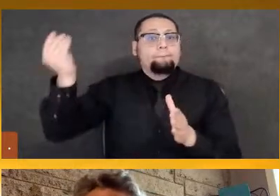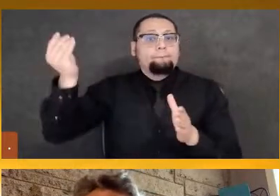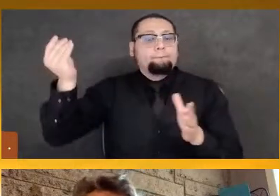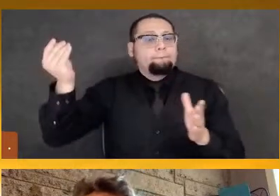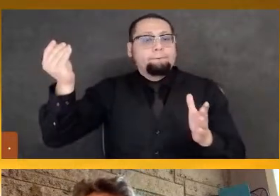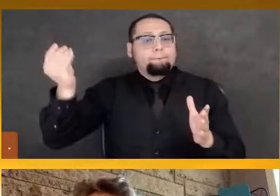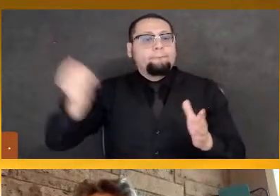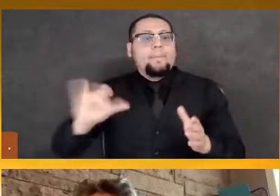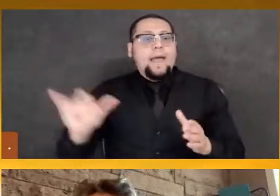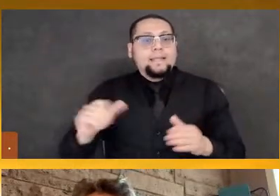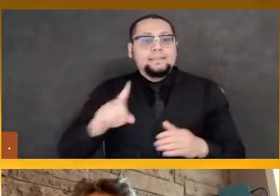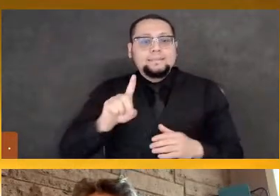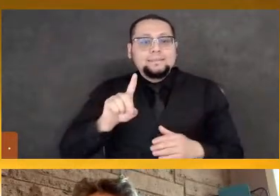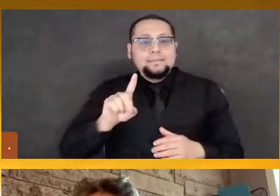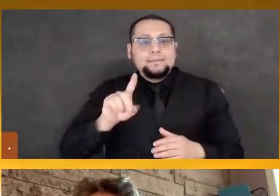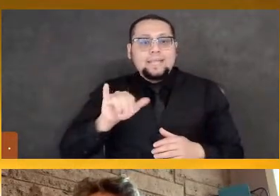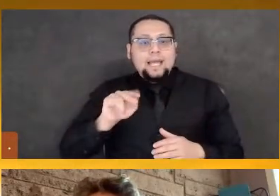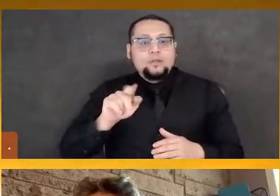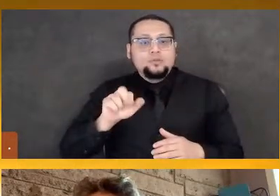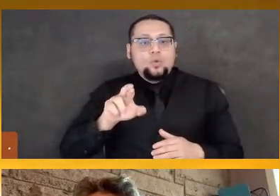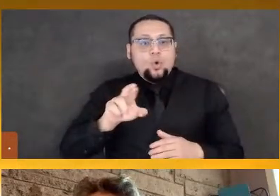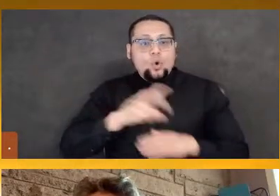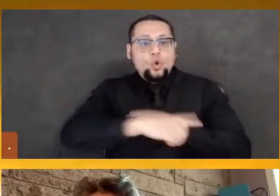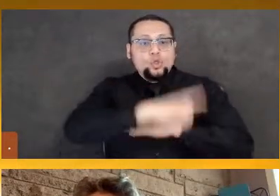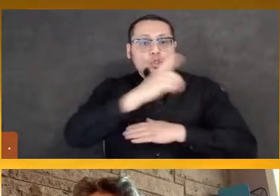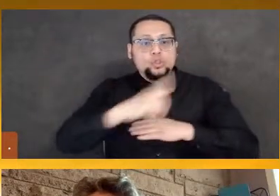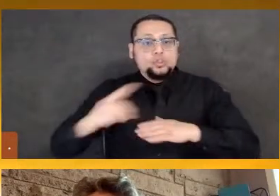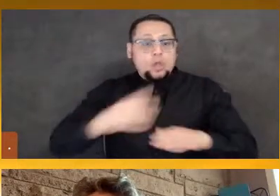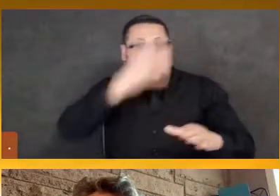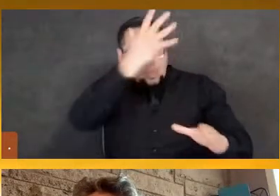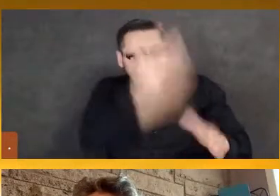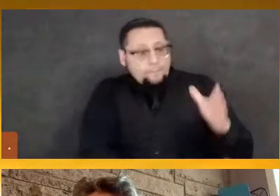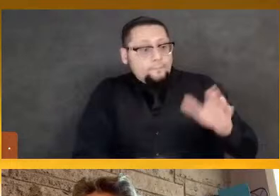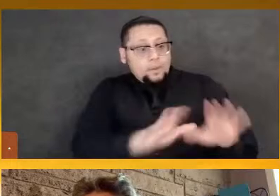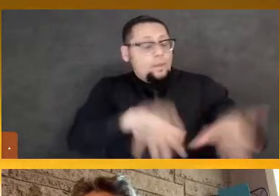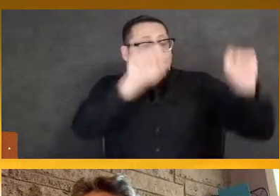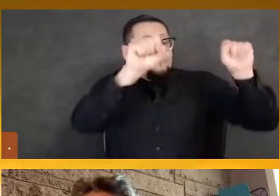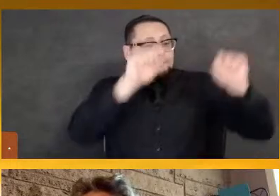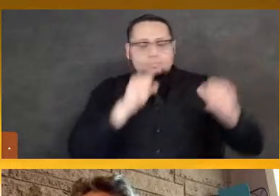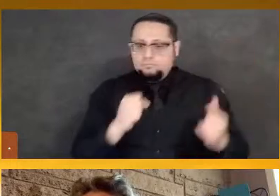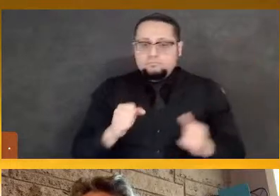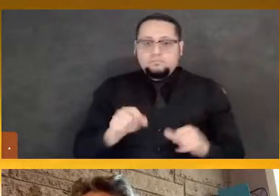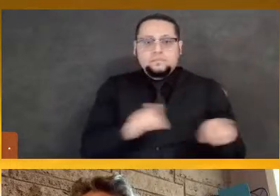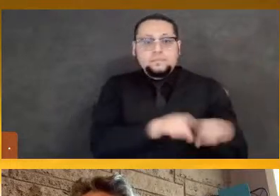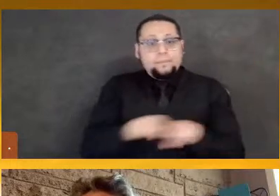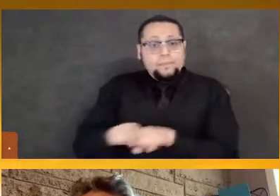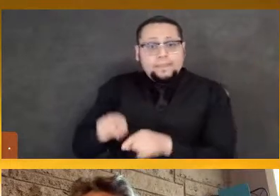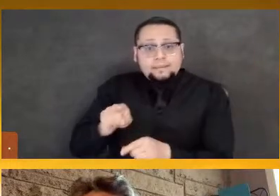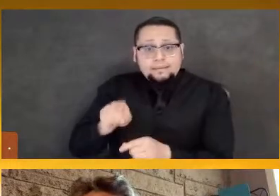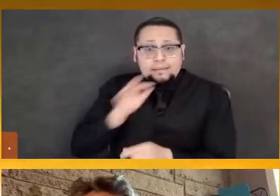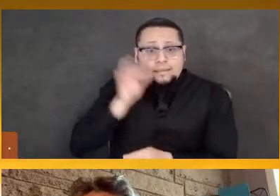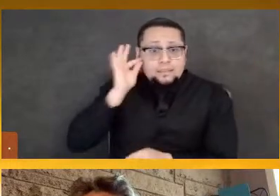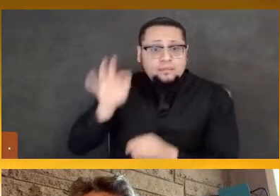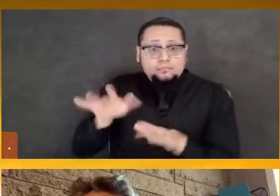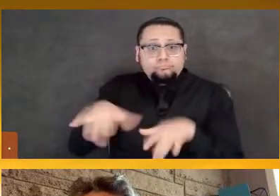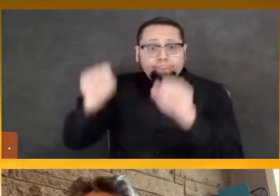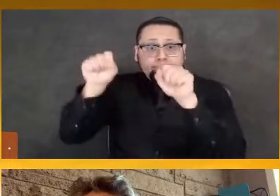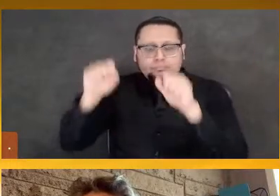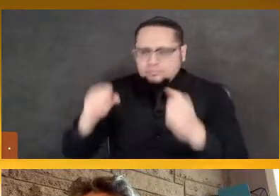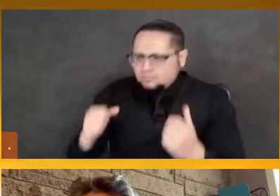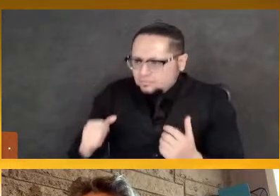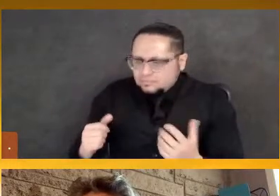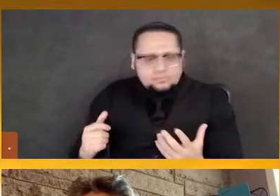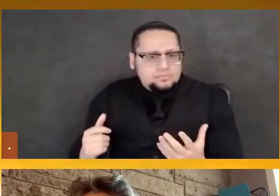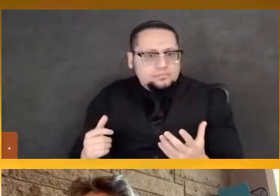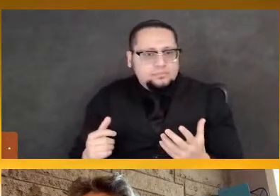dinosaurs. And I've gotten a lot of comments from classmates, even into high school, by educators and by